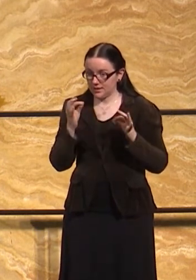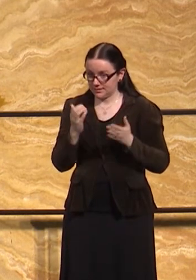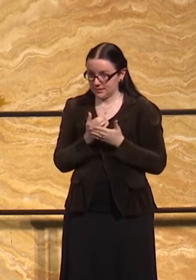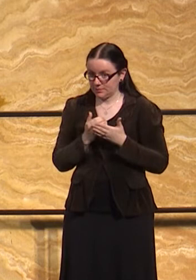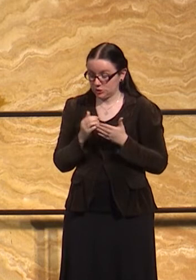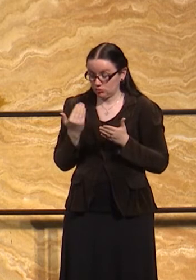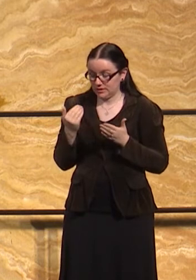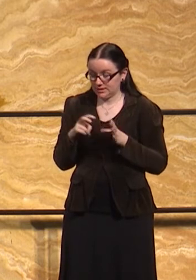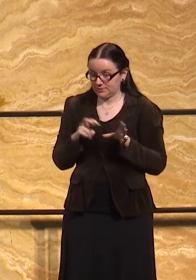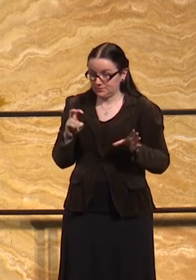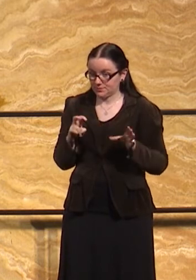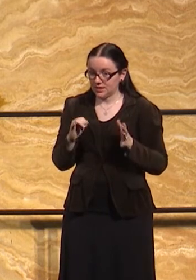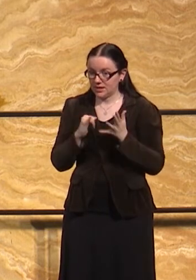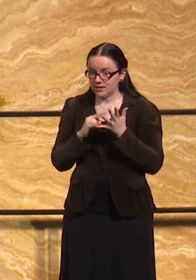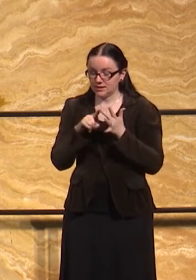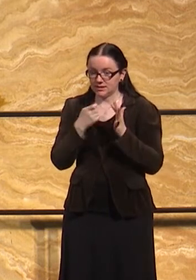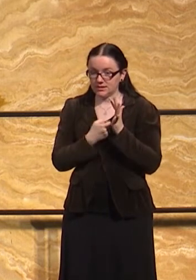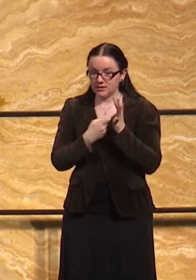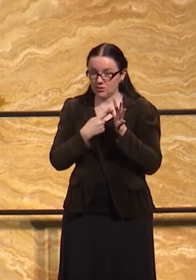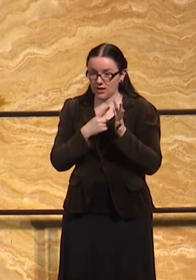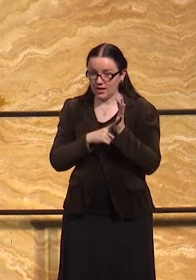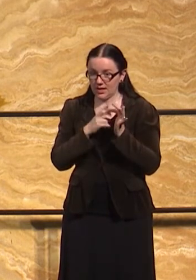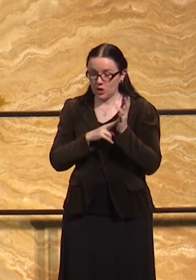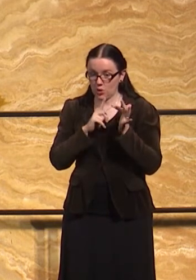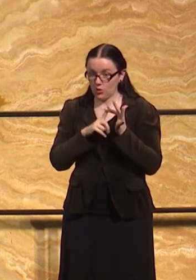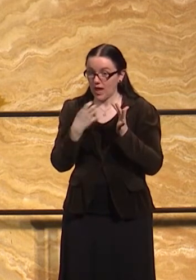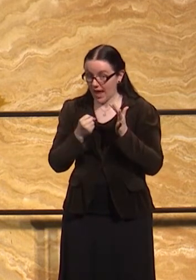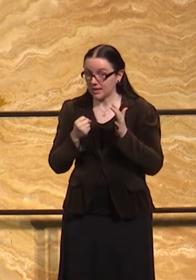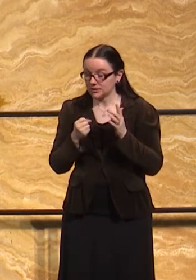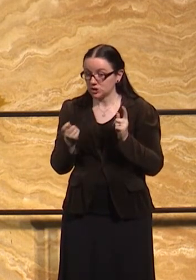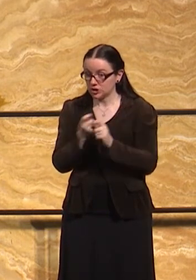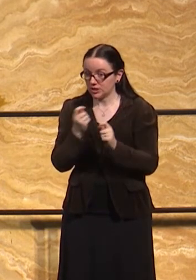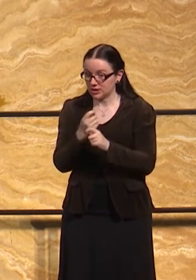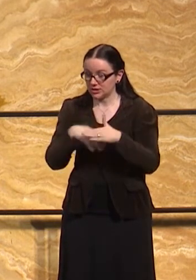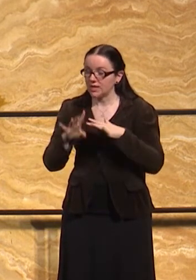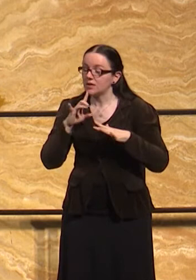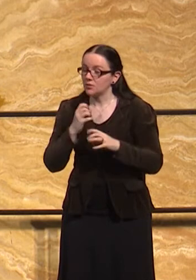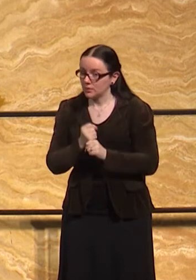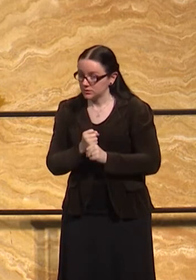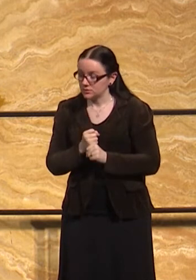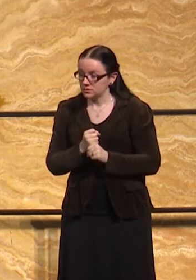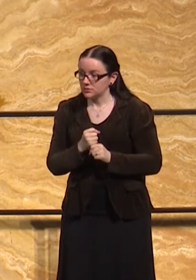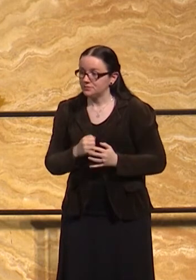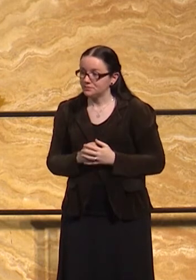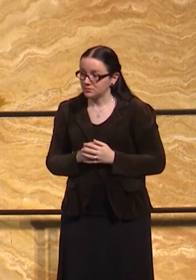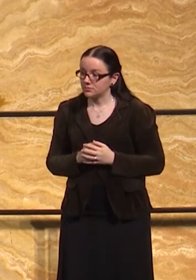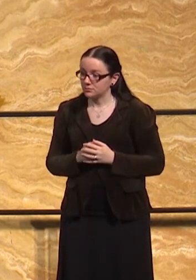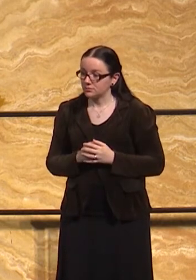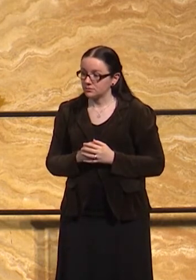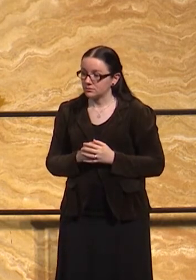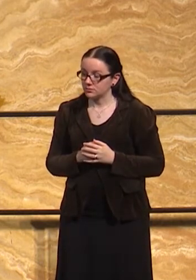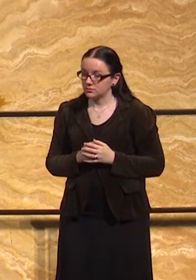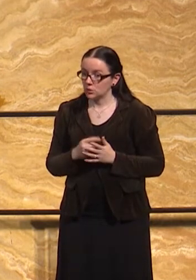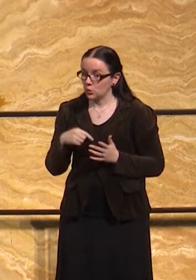Liberia. Sierra Leone has had successive changes in government. And at the same time, this is what we try to do in